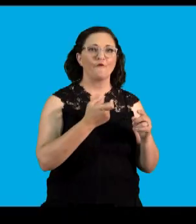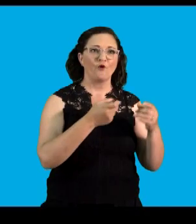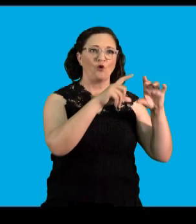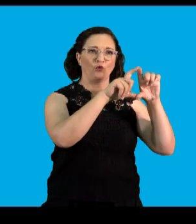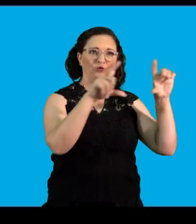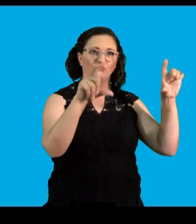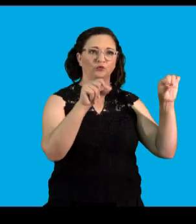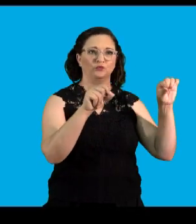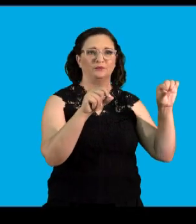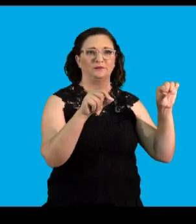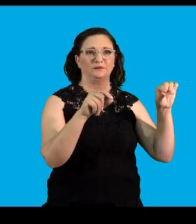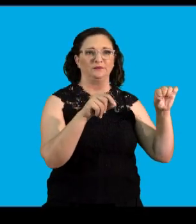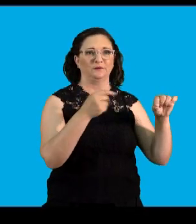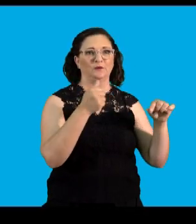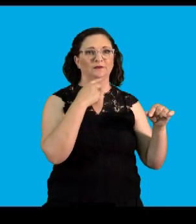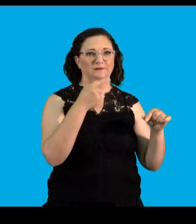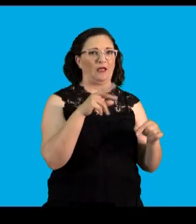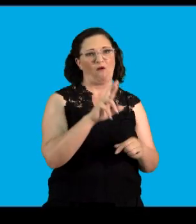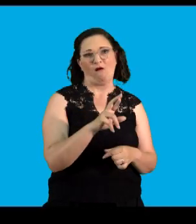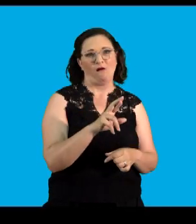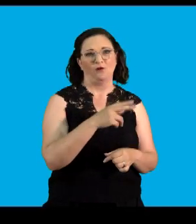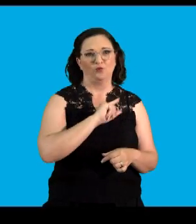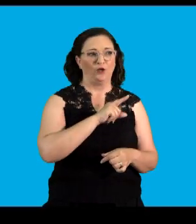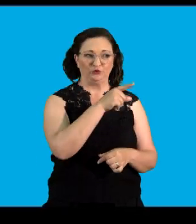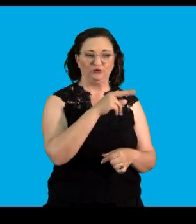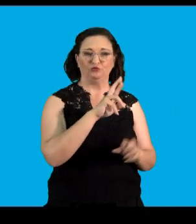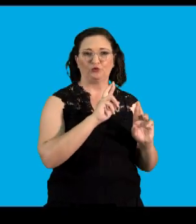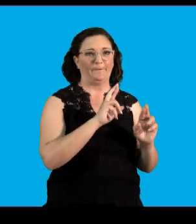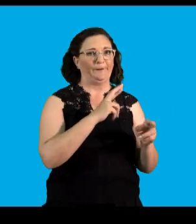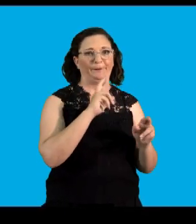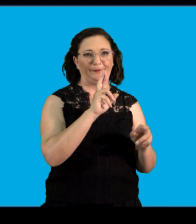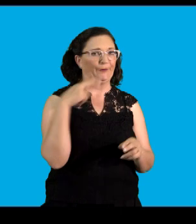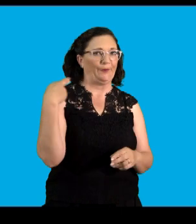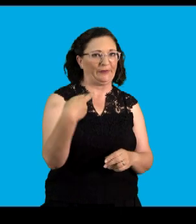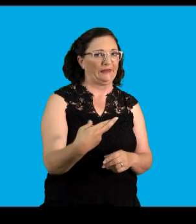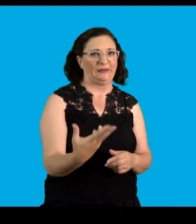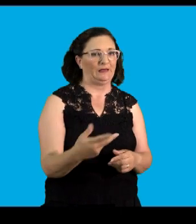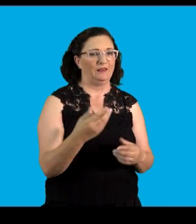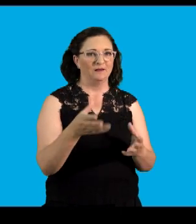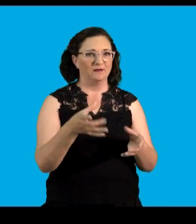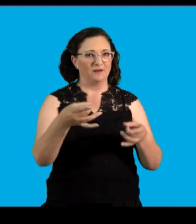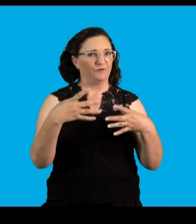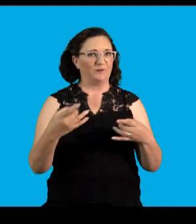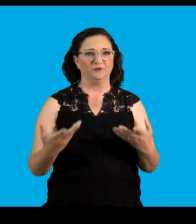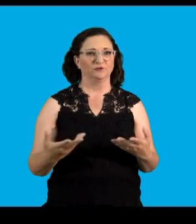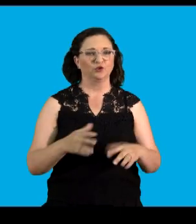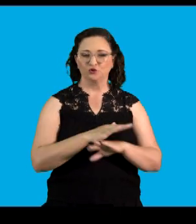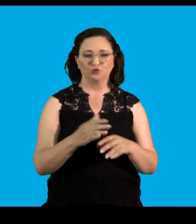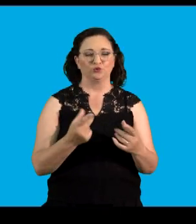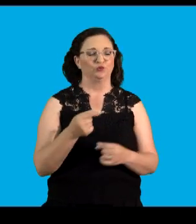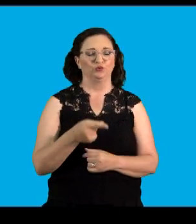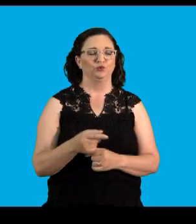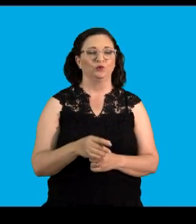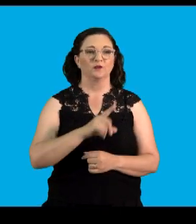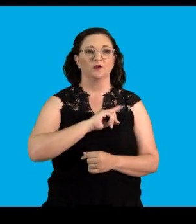We put an R next to it, a repetition. You've repeated information that was there given to you. So you must not do that. So in